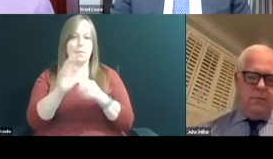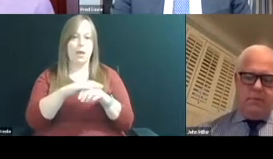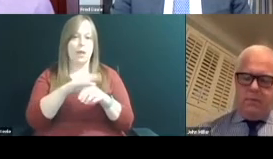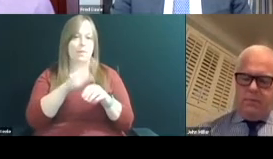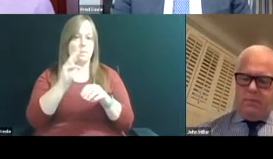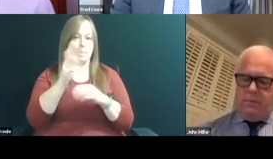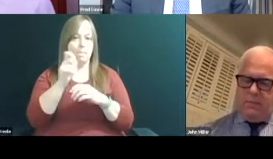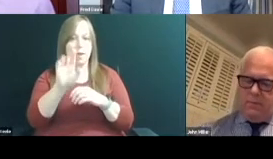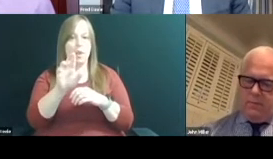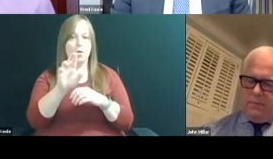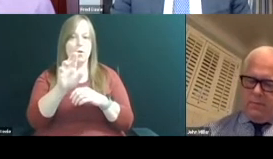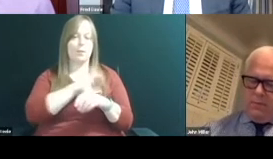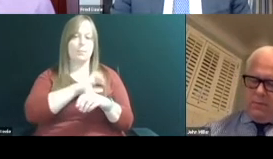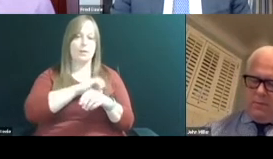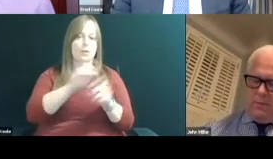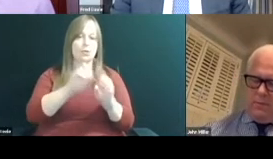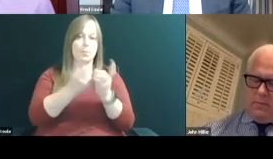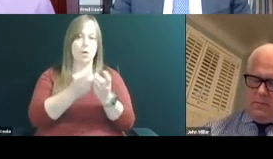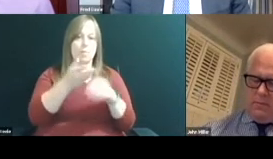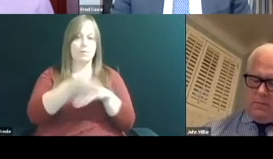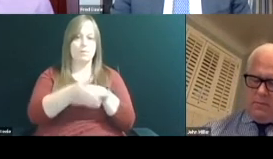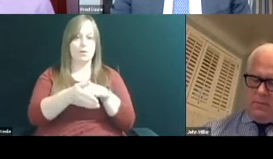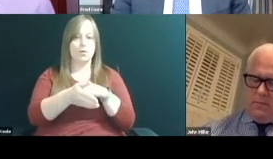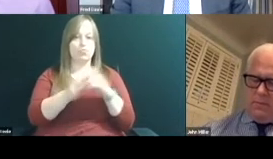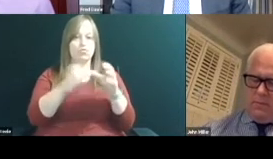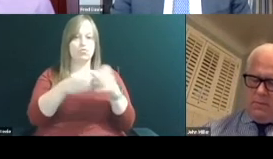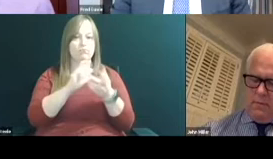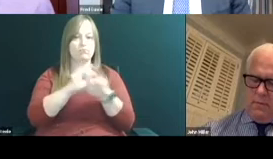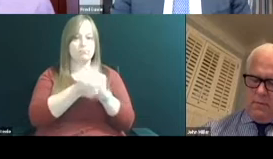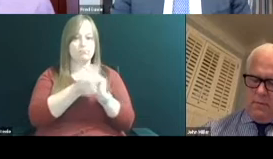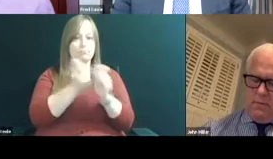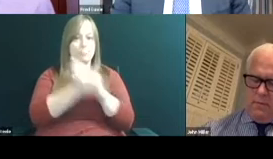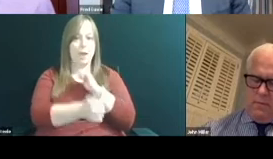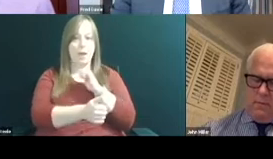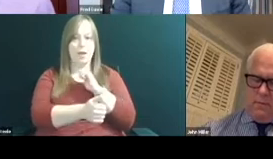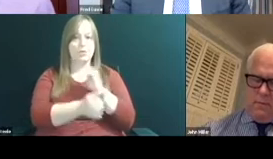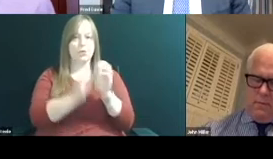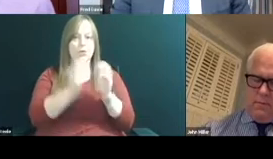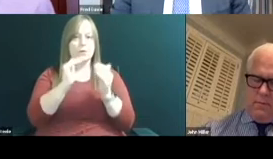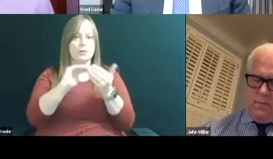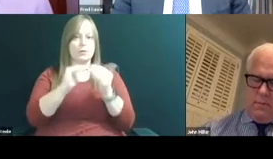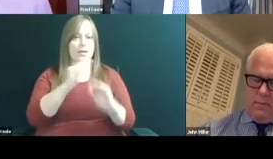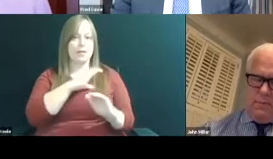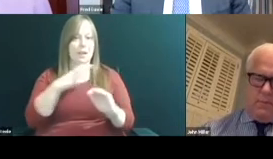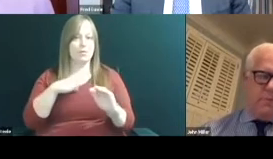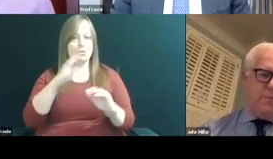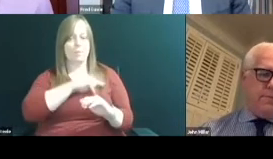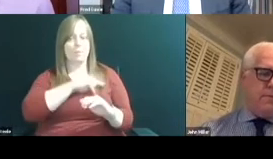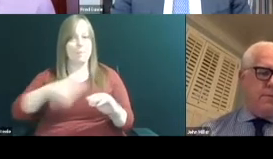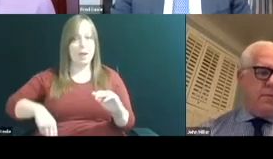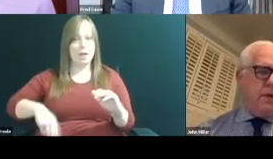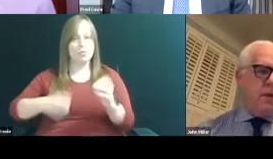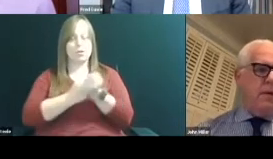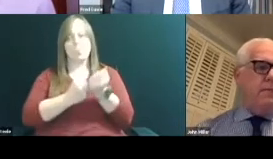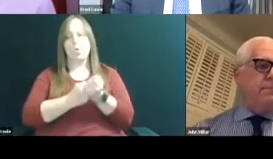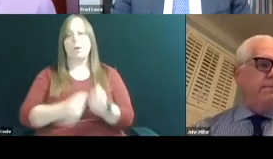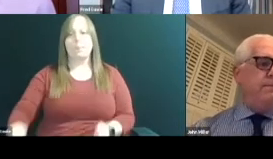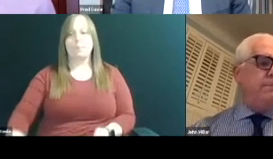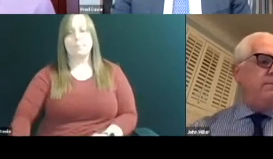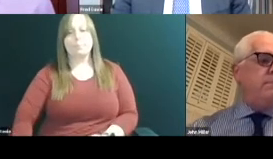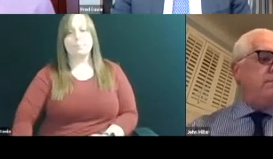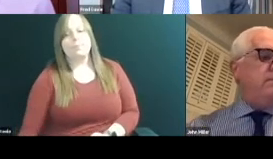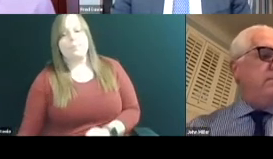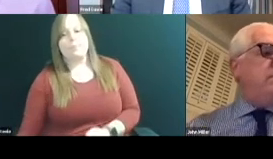police department just after a package of reforms was passed through the city council with the mayor's support.